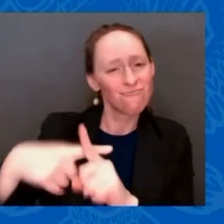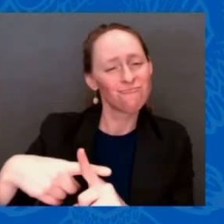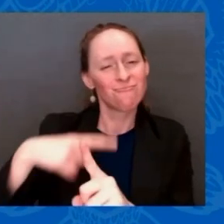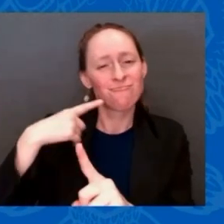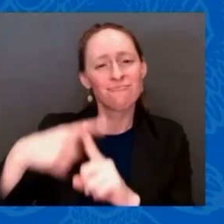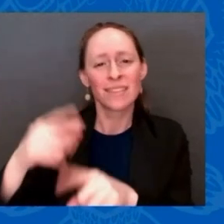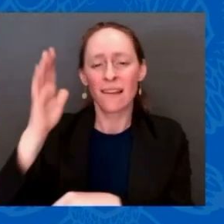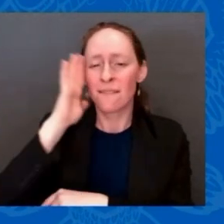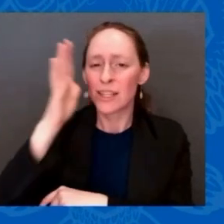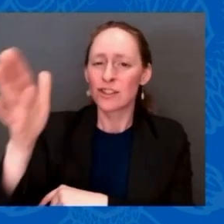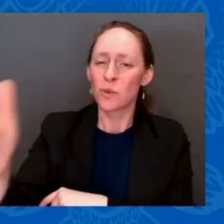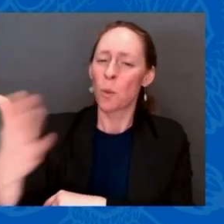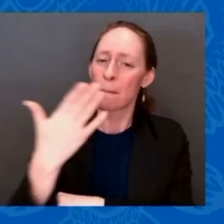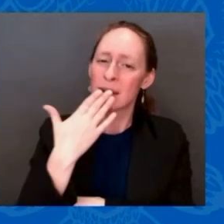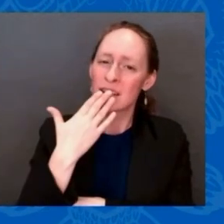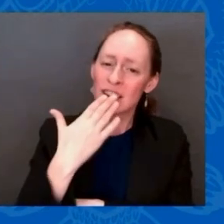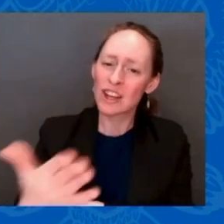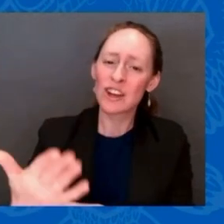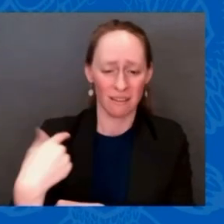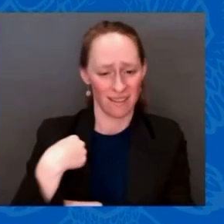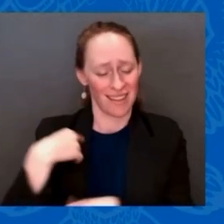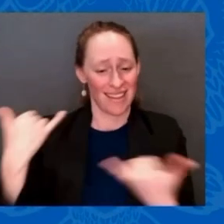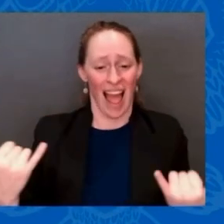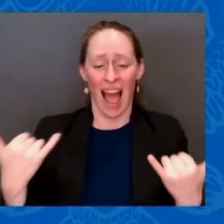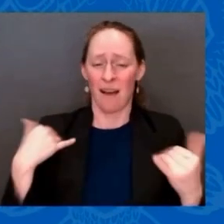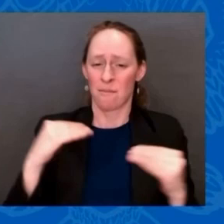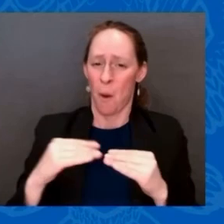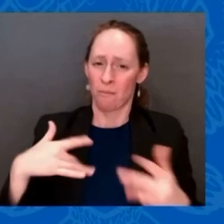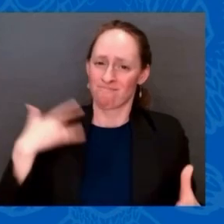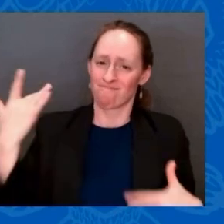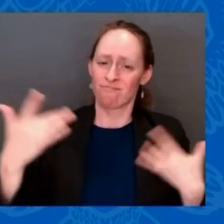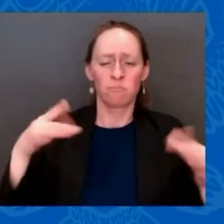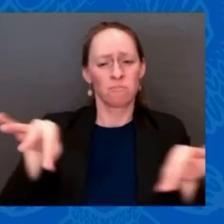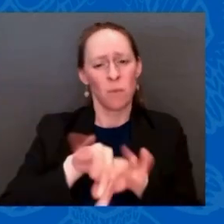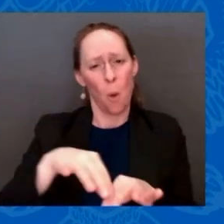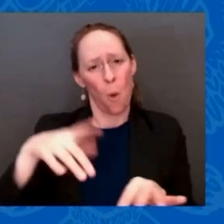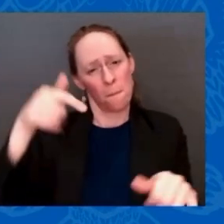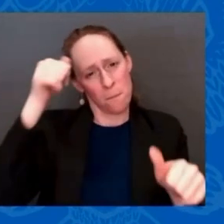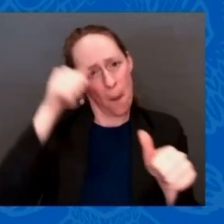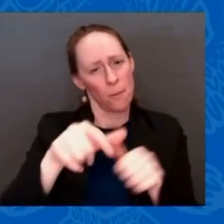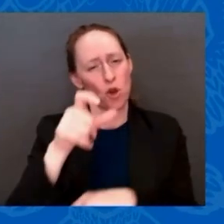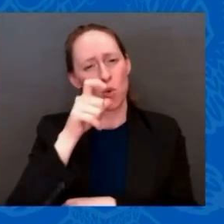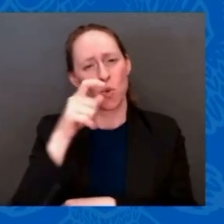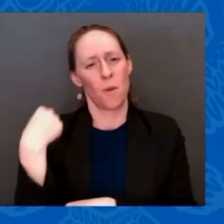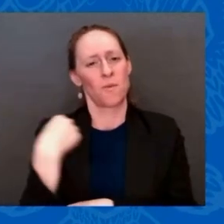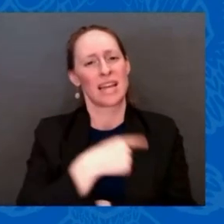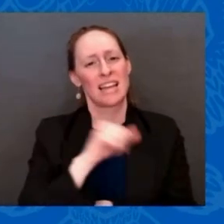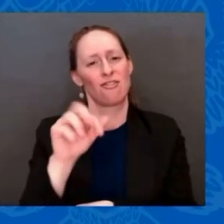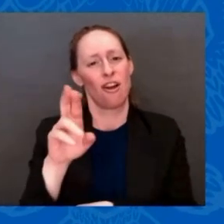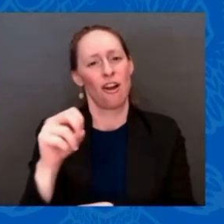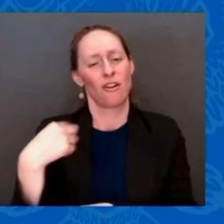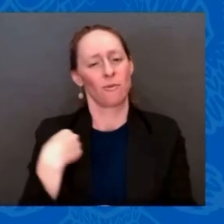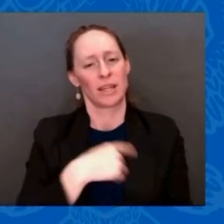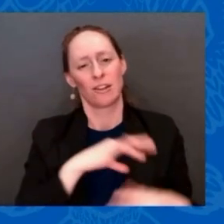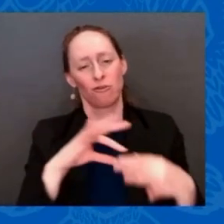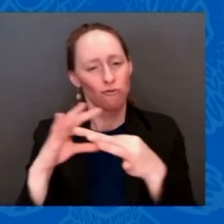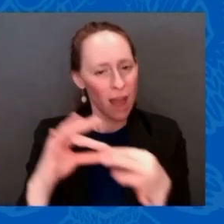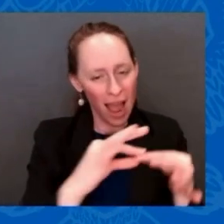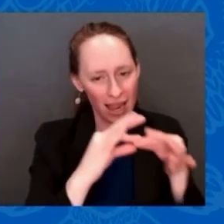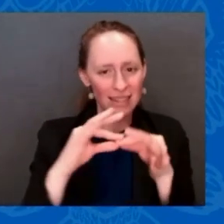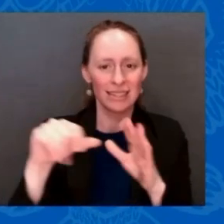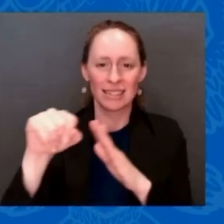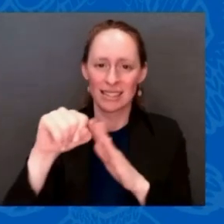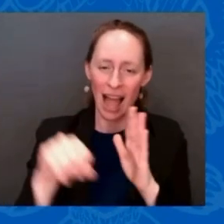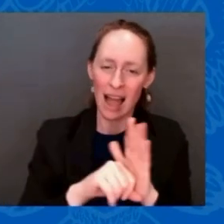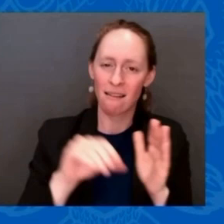are. We're the United States of America. There is nothing, nothing beyond our capacity if we work